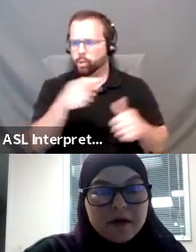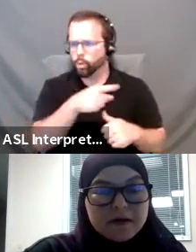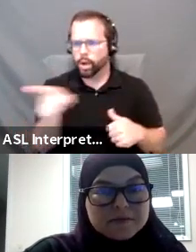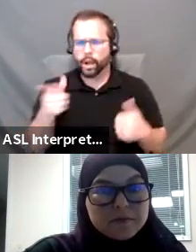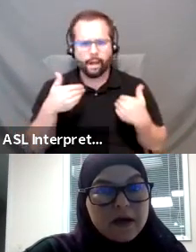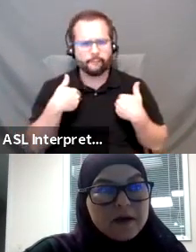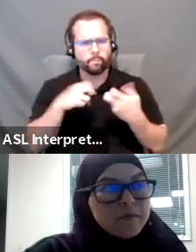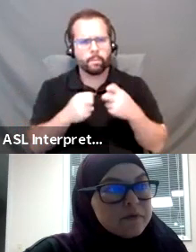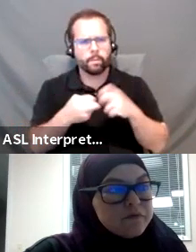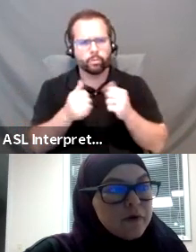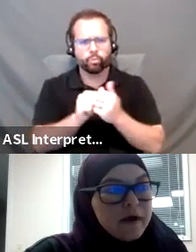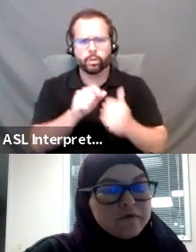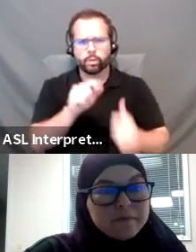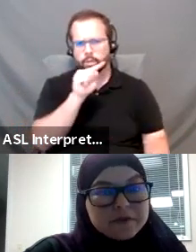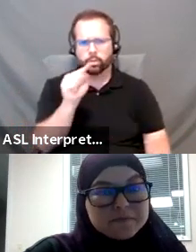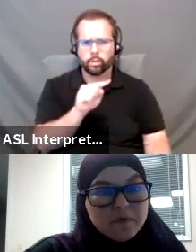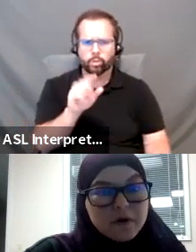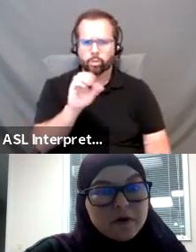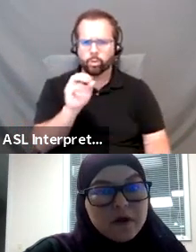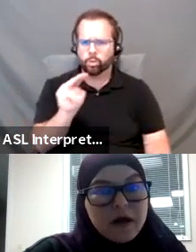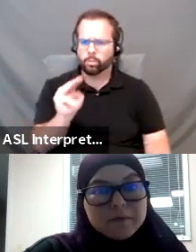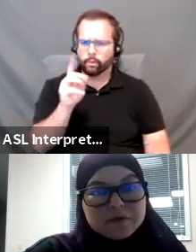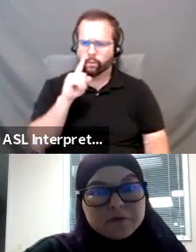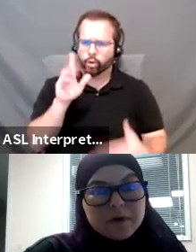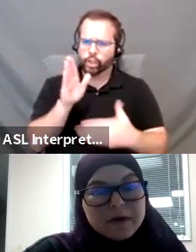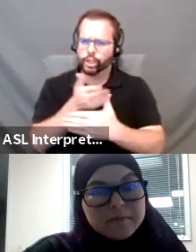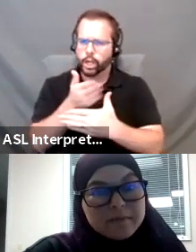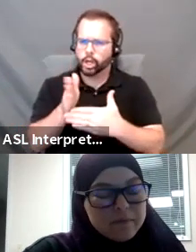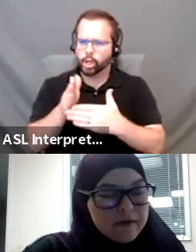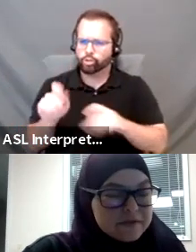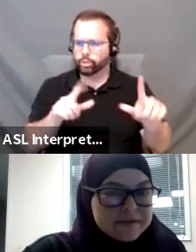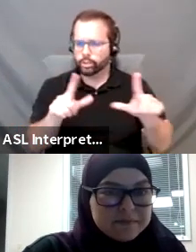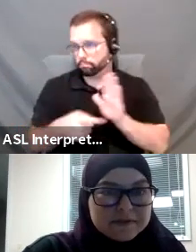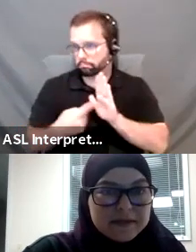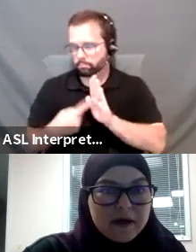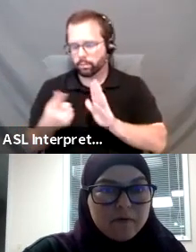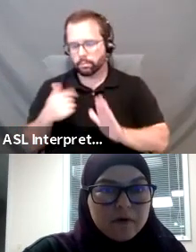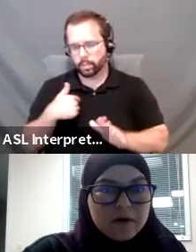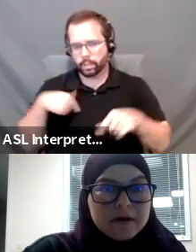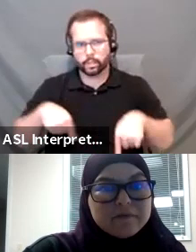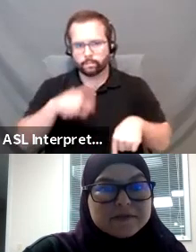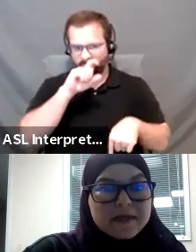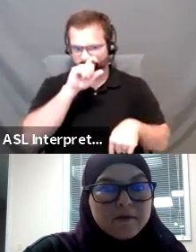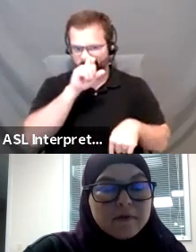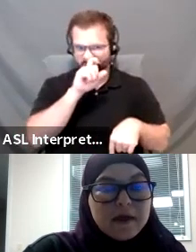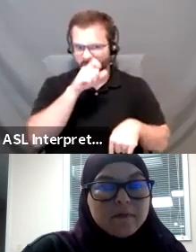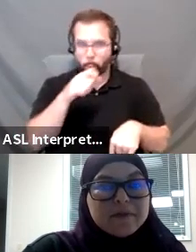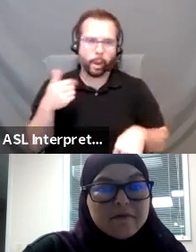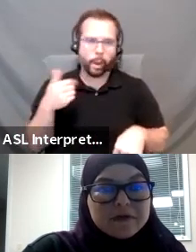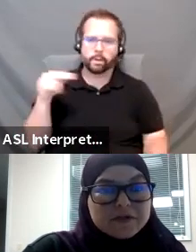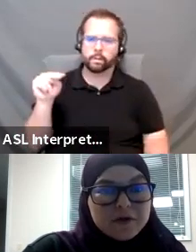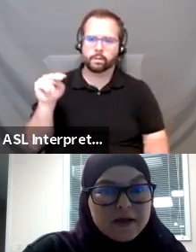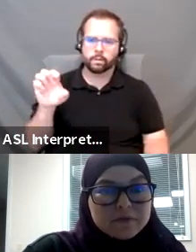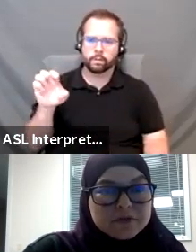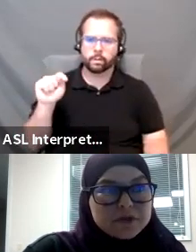screen, because we were for a while for the peer support. I would do like we have a Disney Plus account or a Netflix account, and